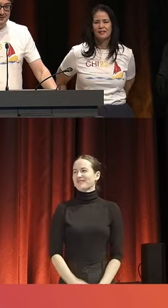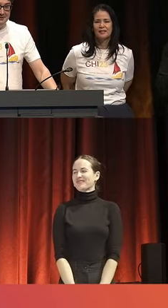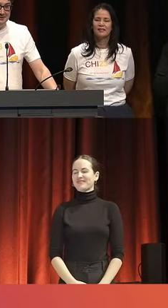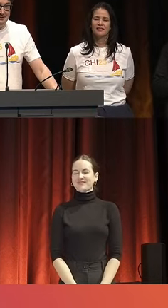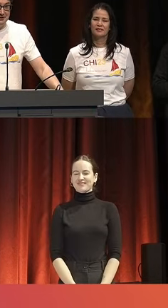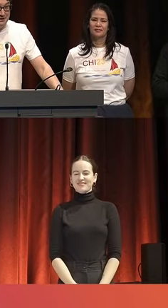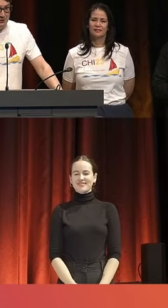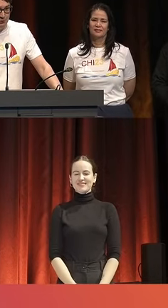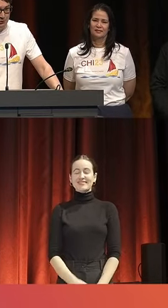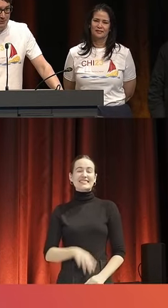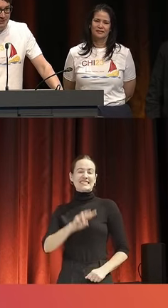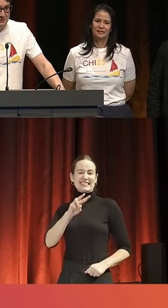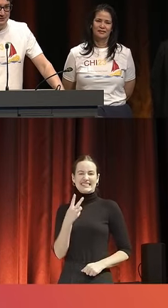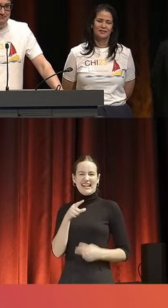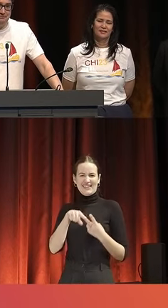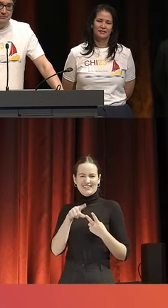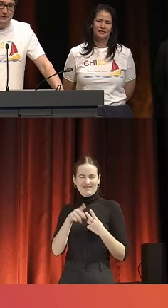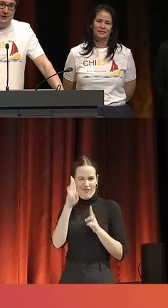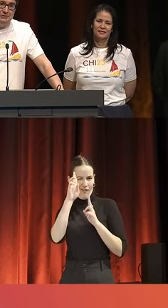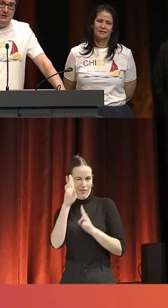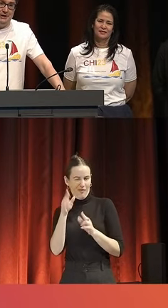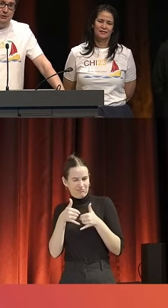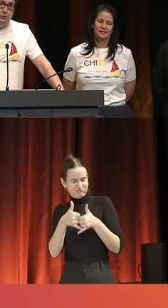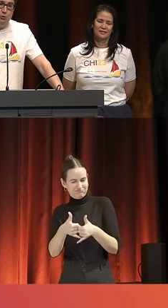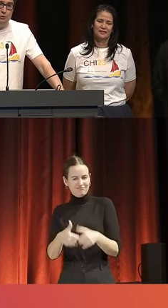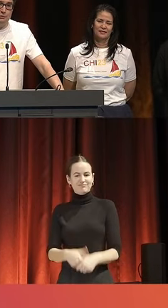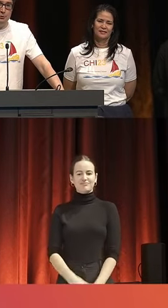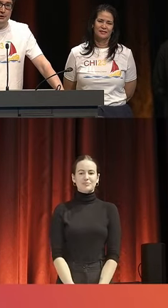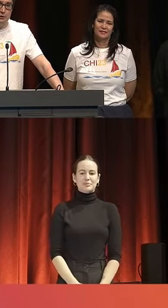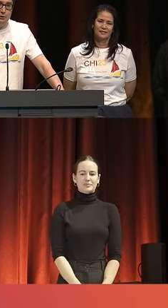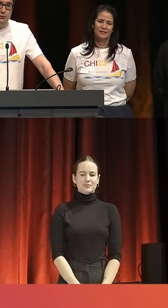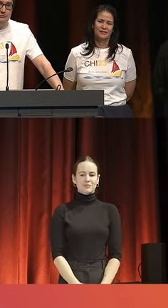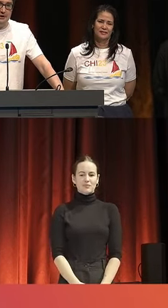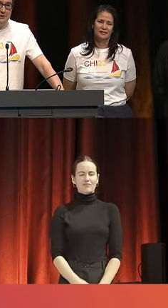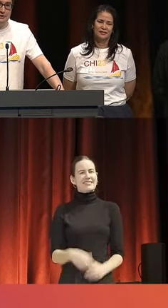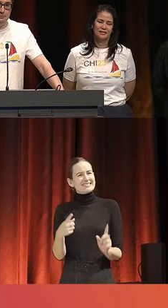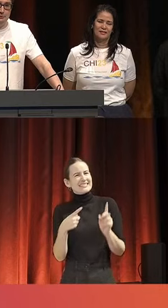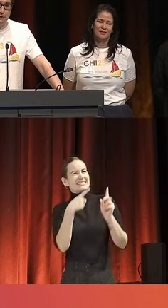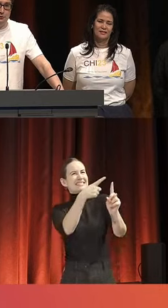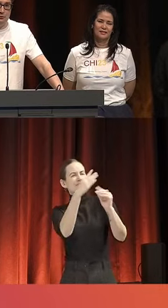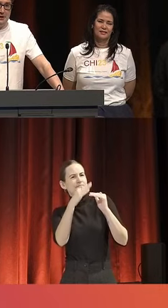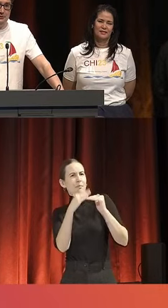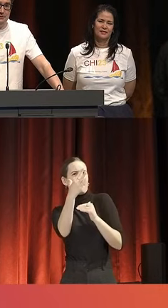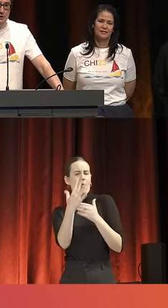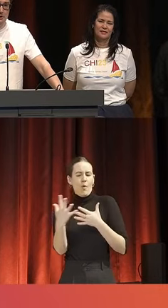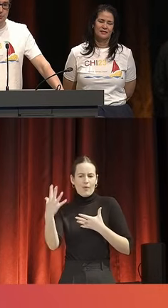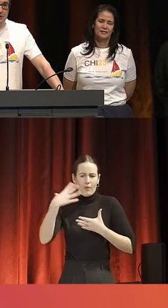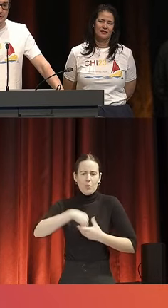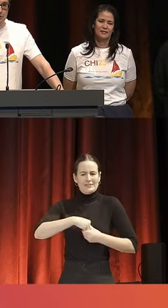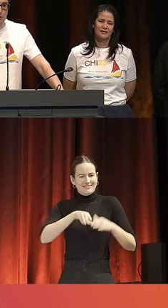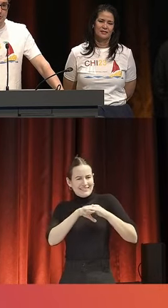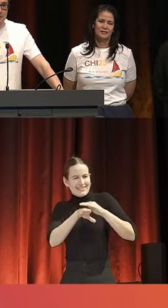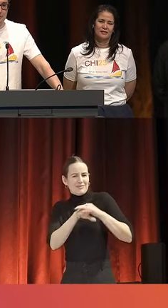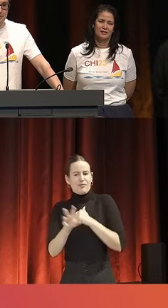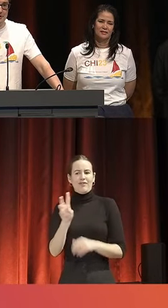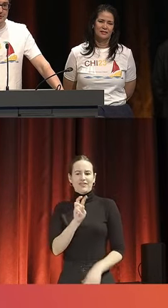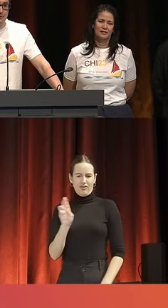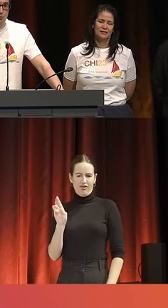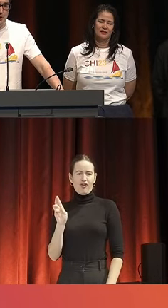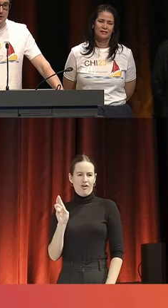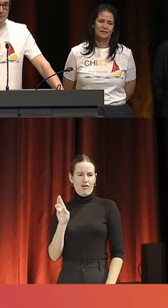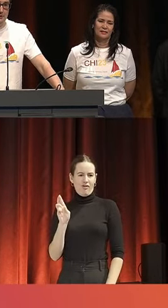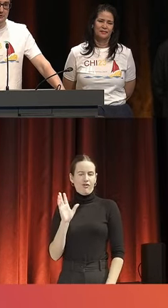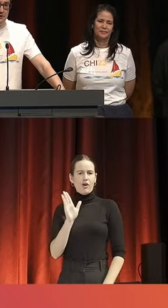And the second honorable mention is Towards More Inclusive and Accessible Virtual Reality, Conducting Large-Scale Studies